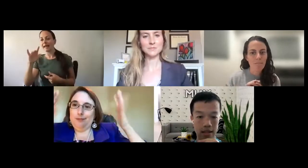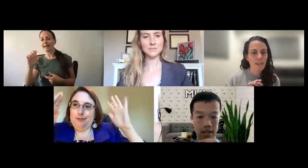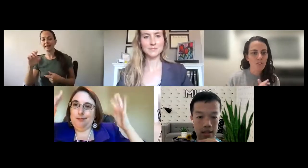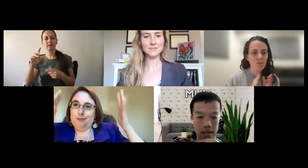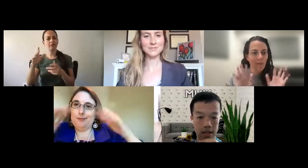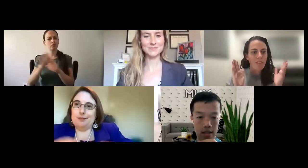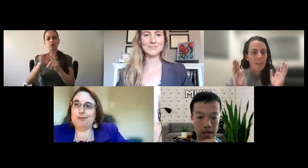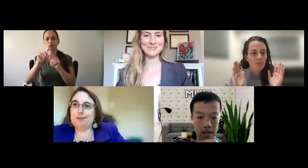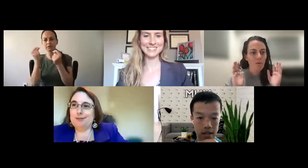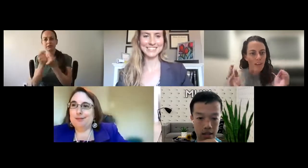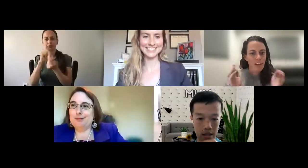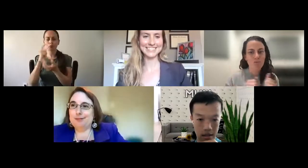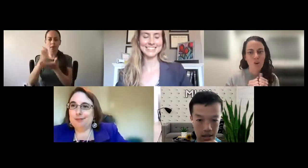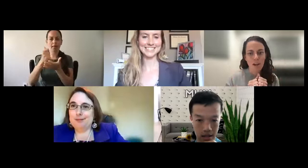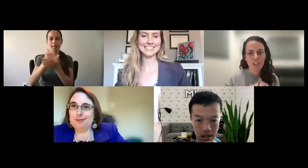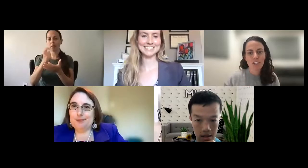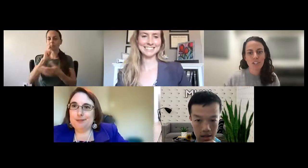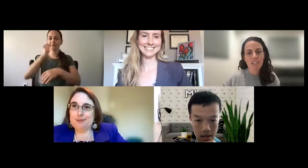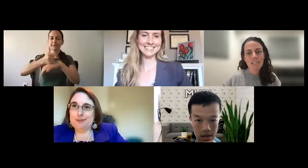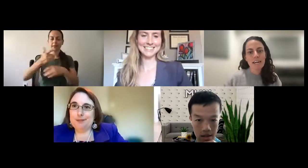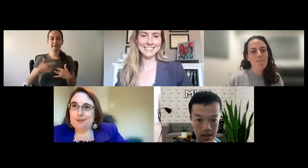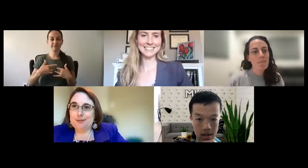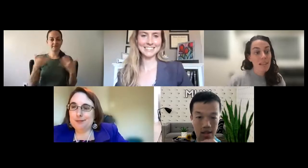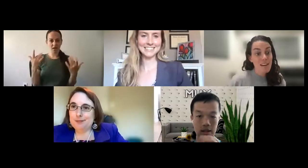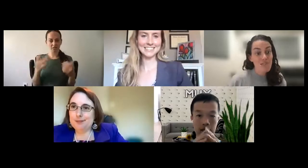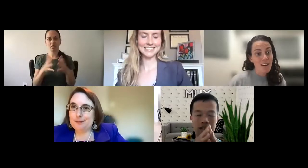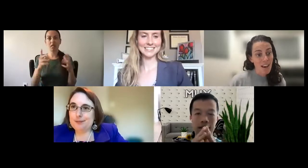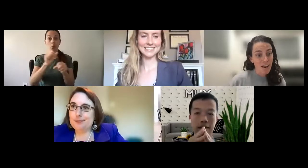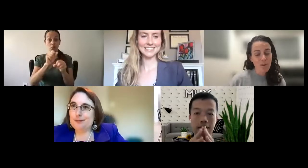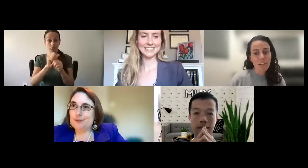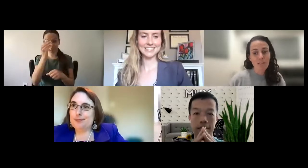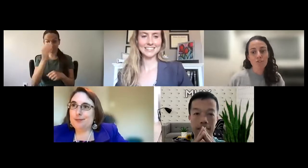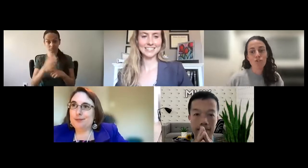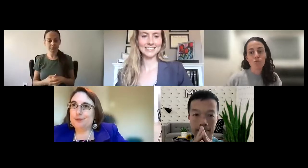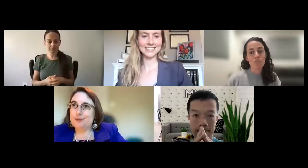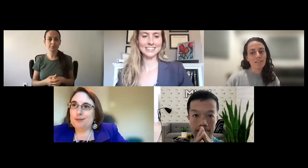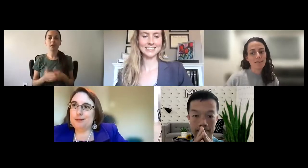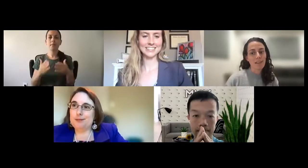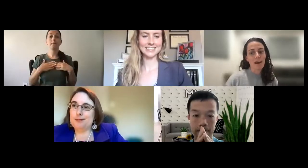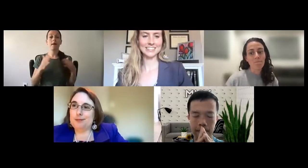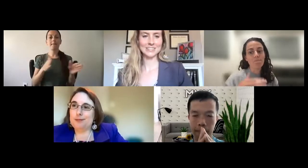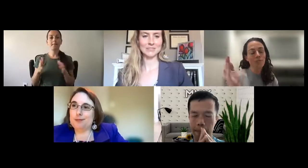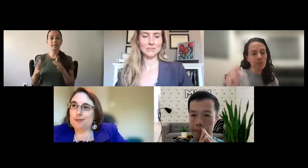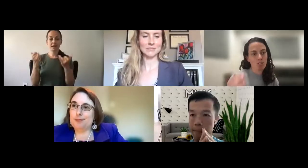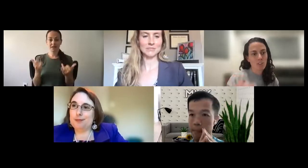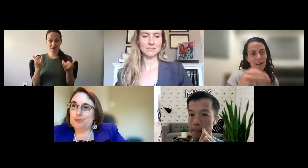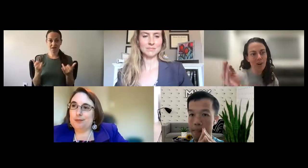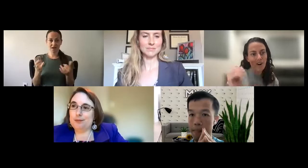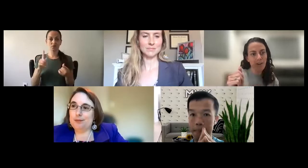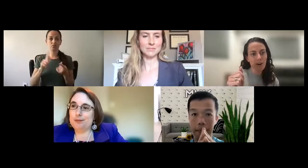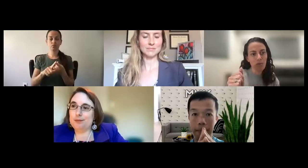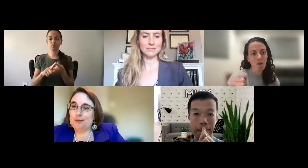this happen. It's no small thing, so thank you so much. My plan right now is to provide to